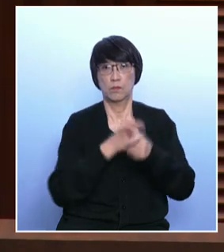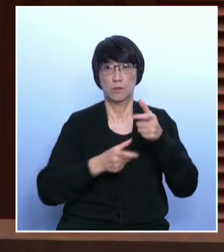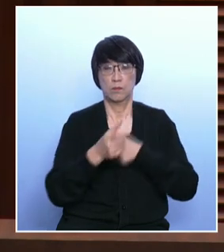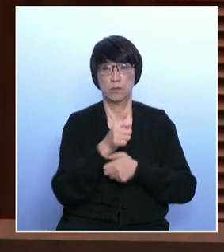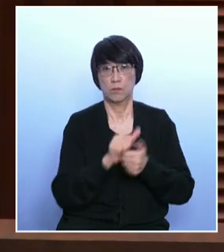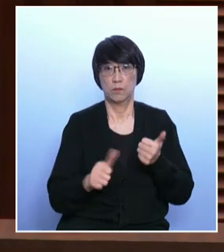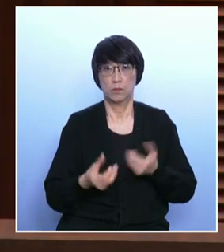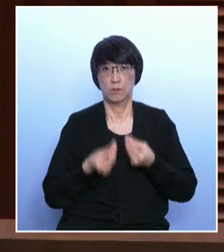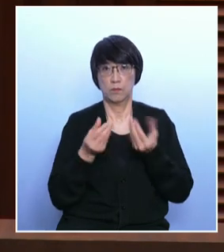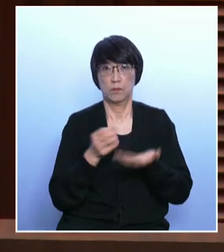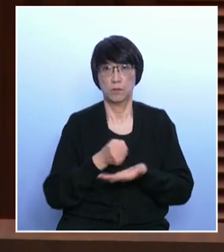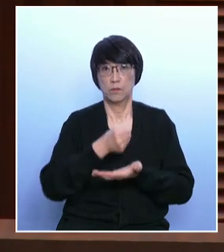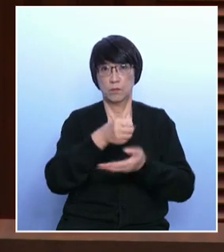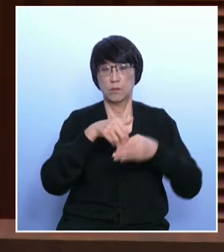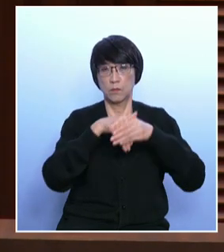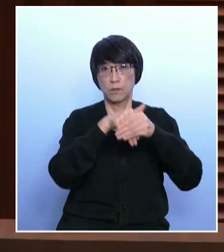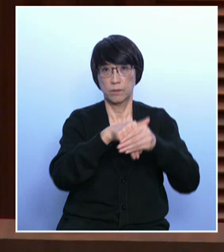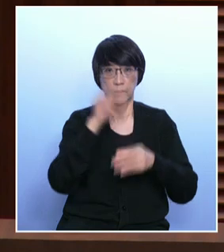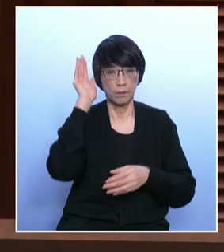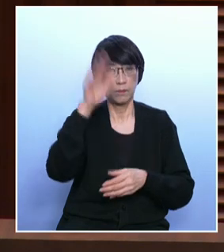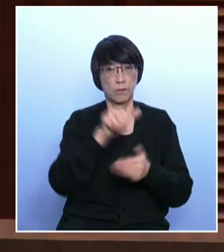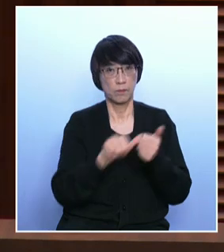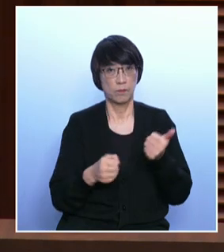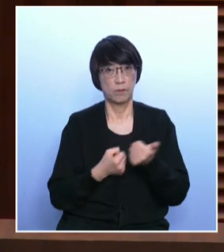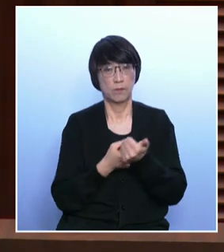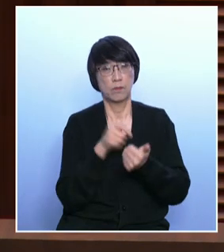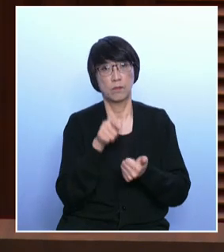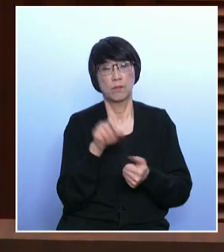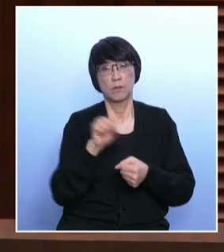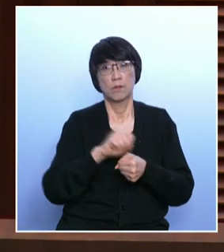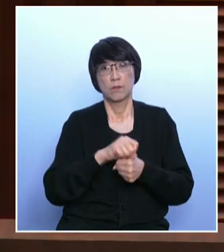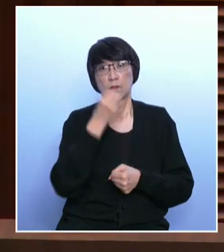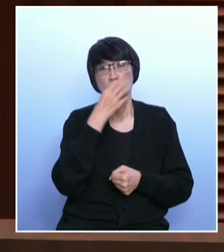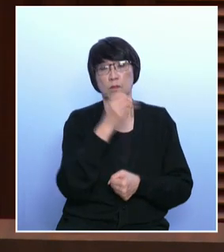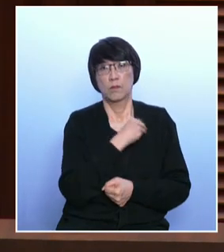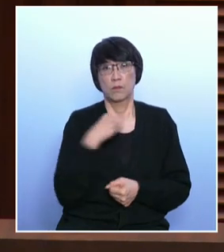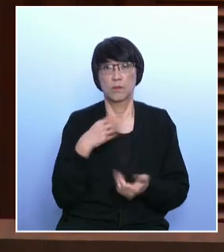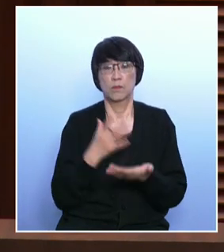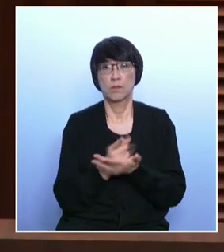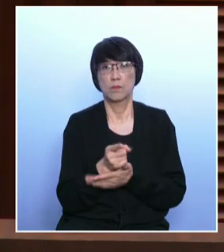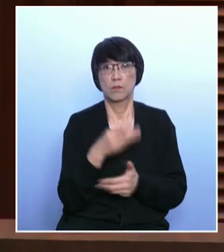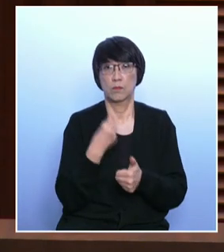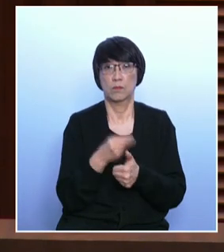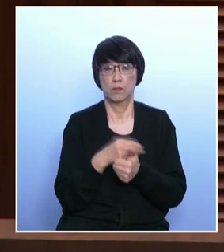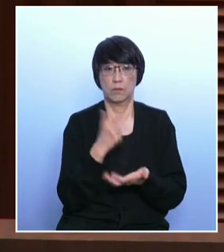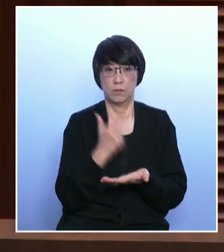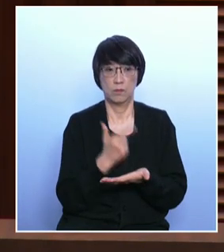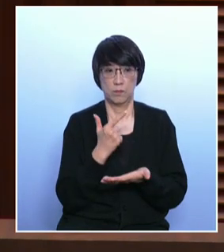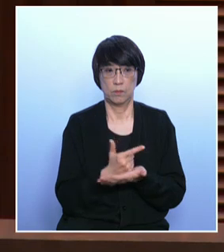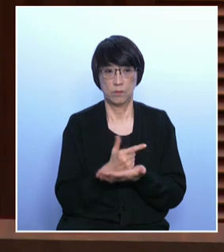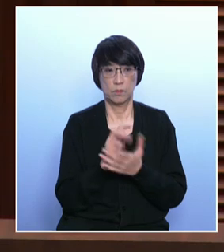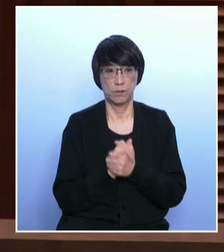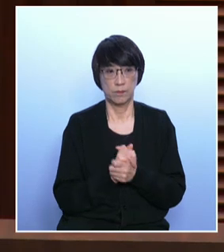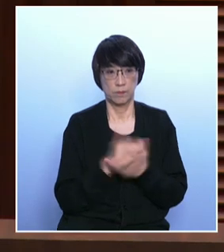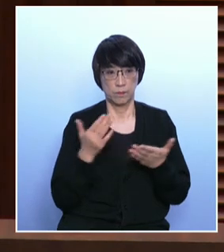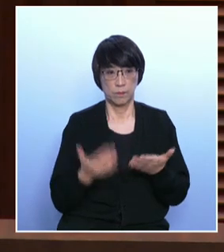and we aim to submit the proposal to the Public Works Subcommittee and the Finance Committee. We hope to have members support